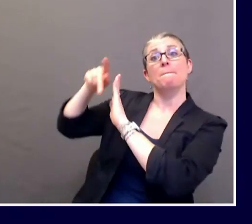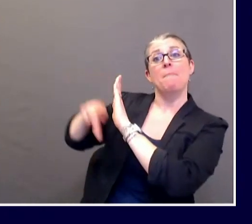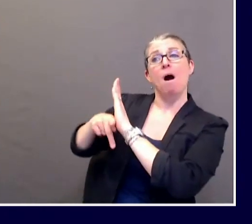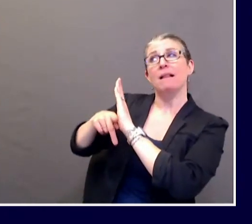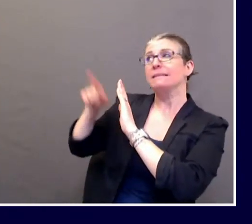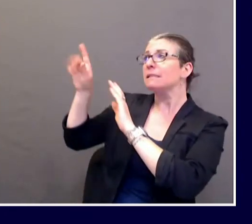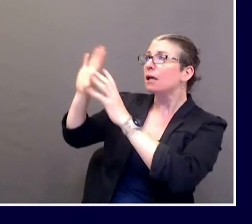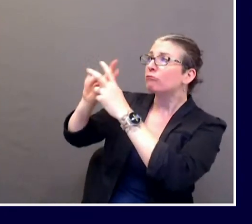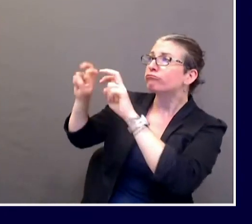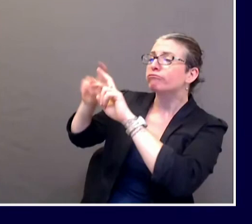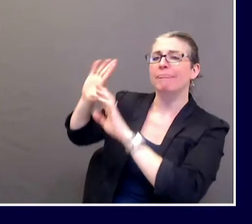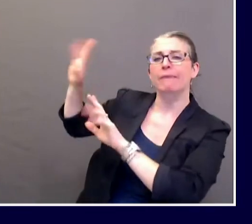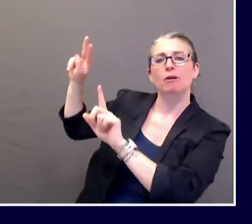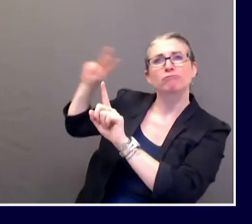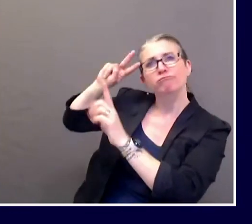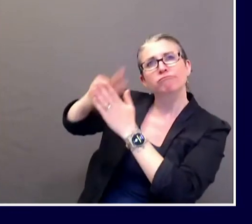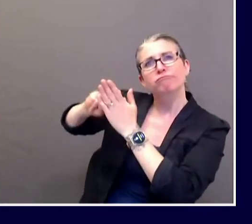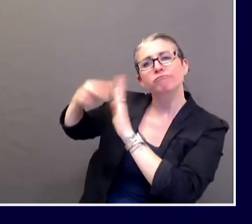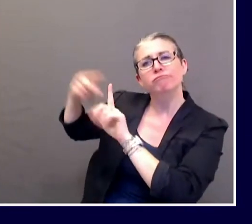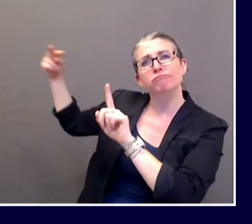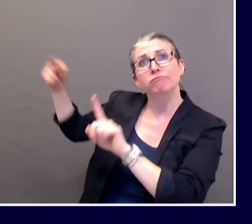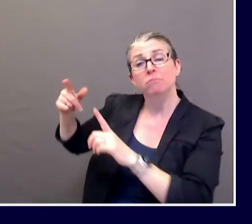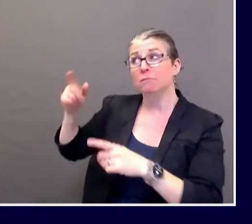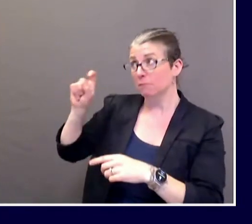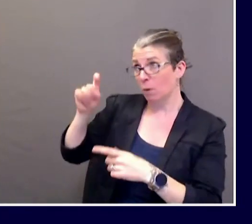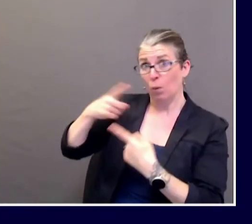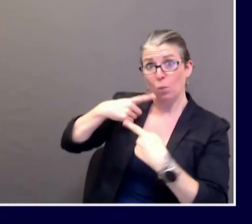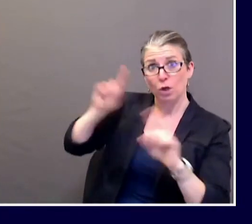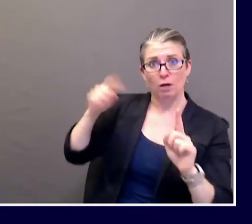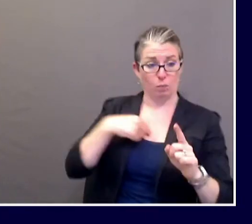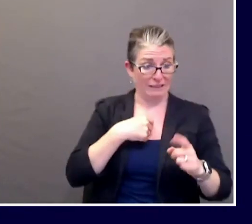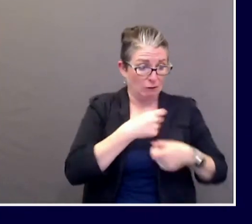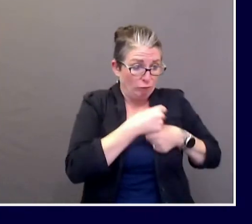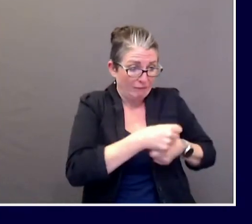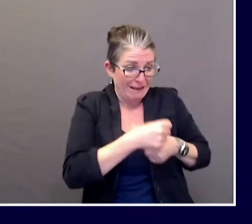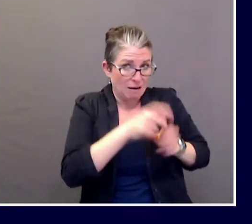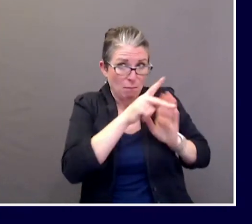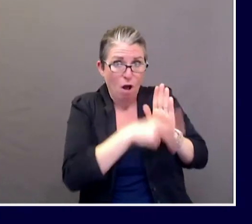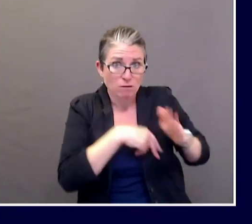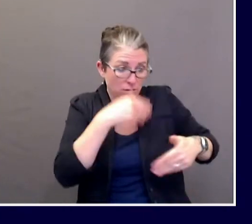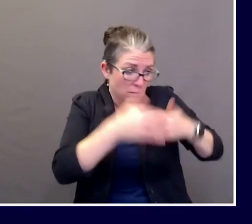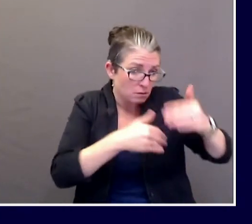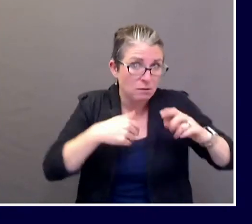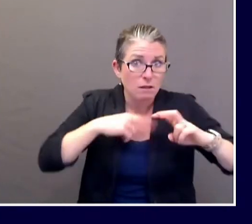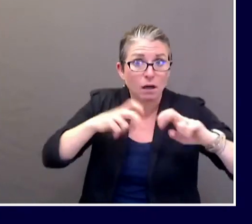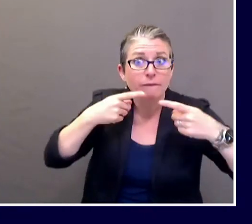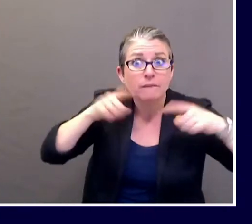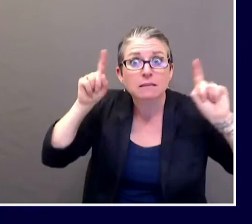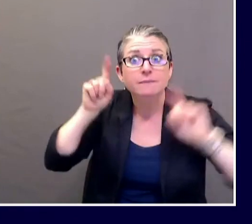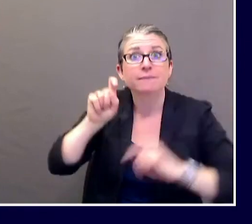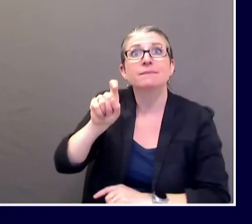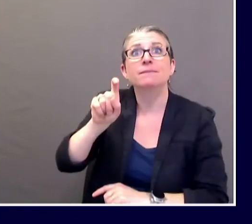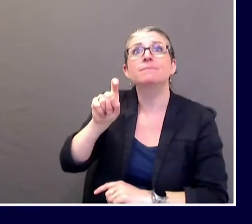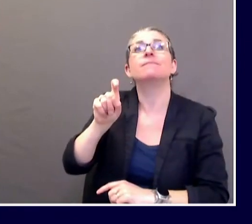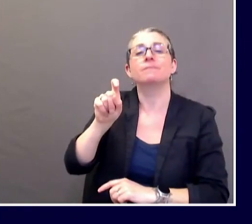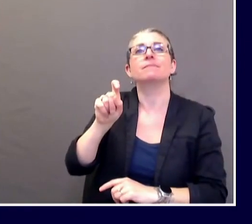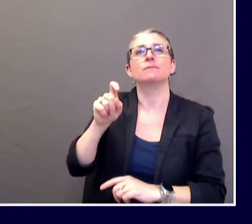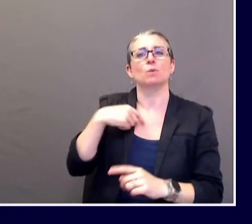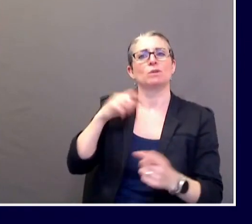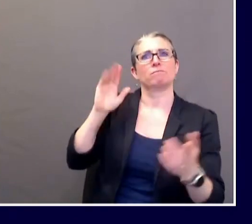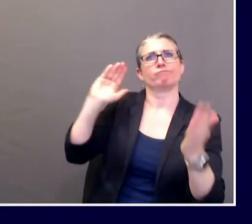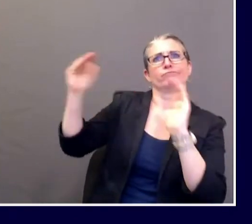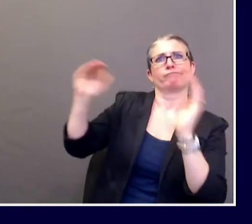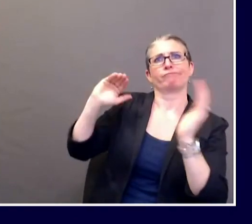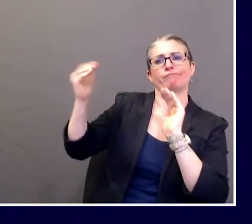it also has to take into account the underlying risk or susceptibility in the population we're talking about. And Maine